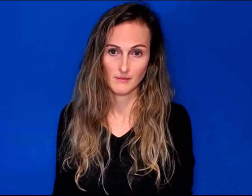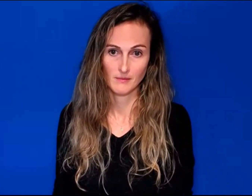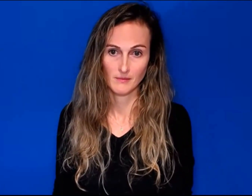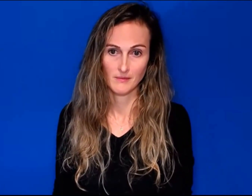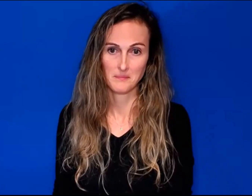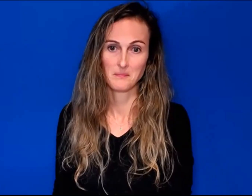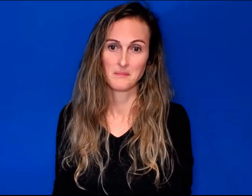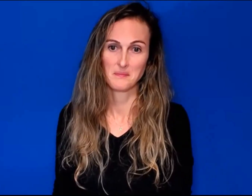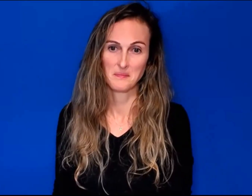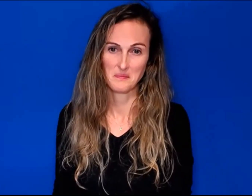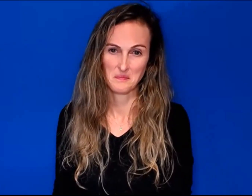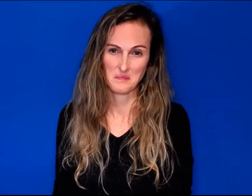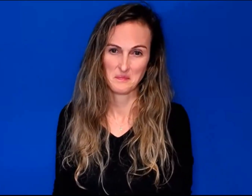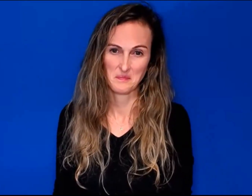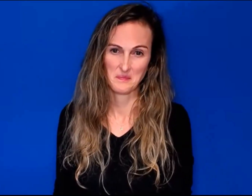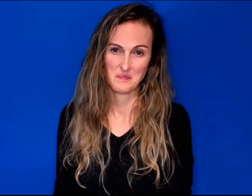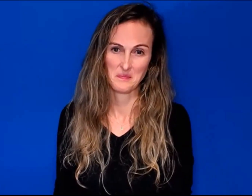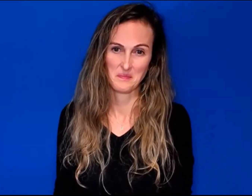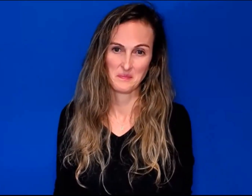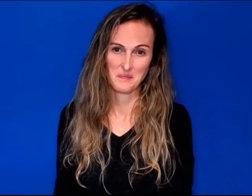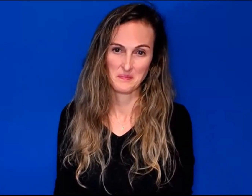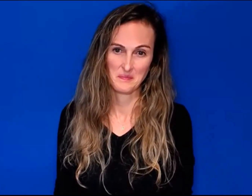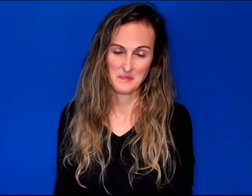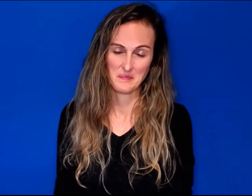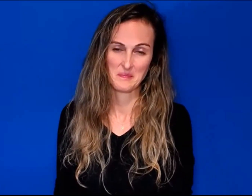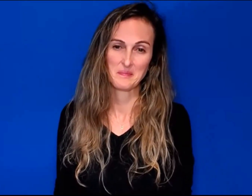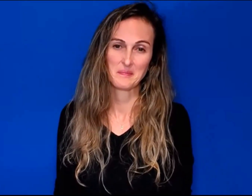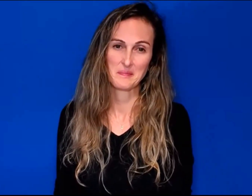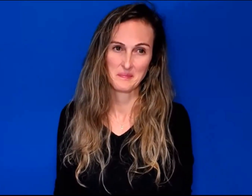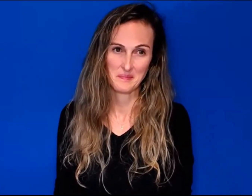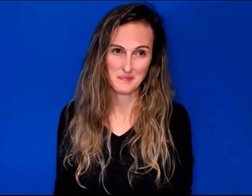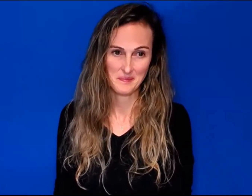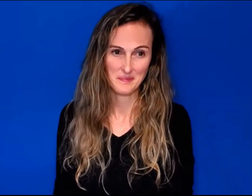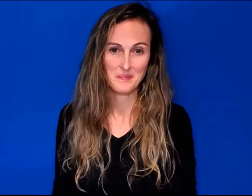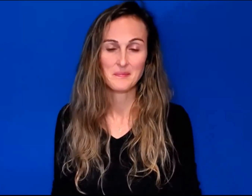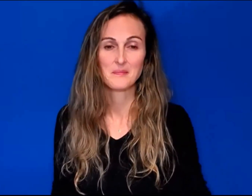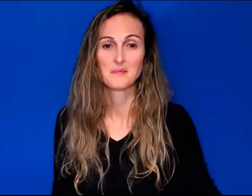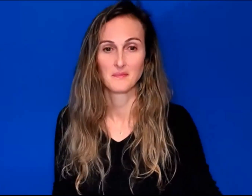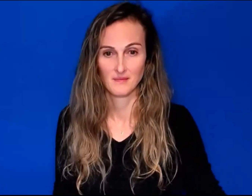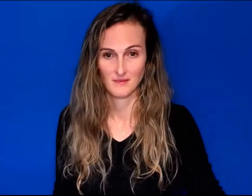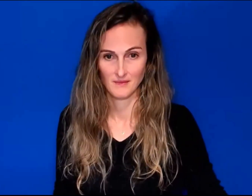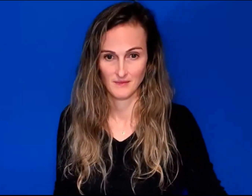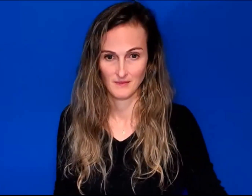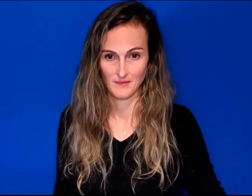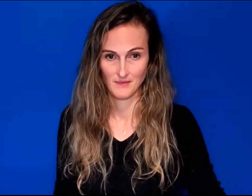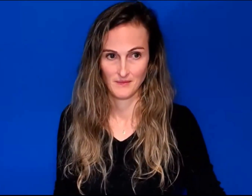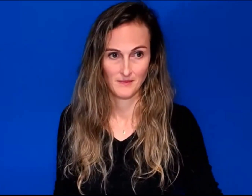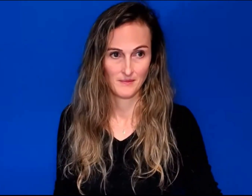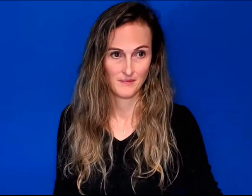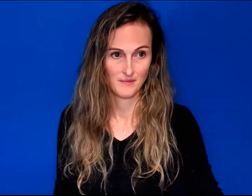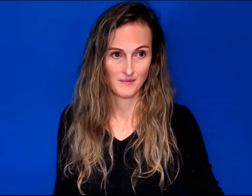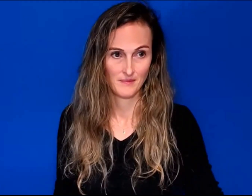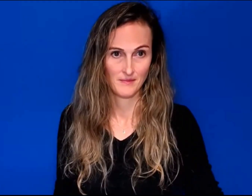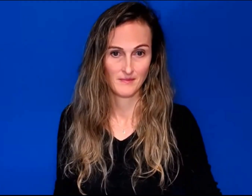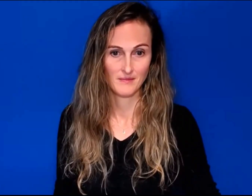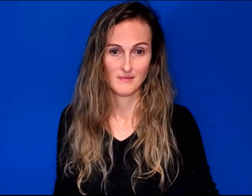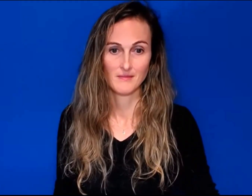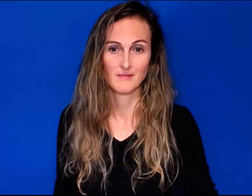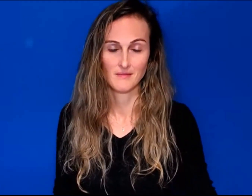presentation. The recording might not have everything pinned the way you wanted to, but as long as you have what you need on the screen, that's what we're looking for right now.